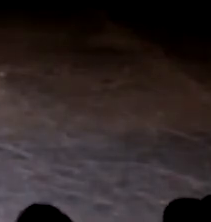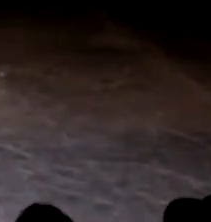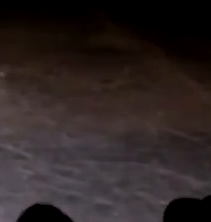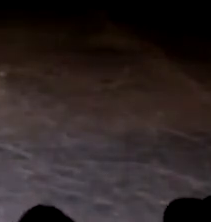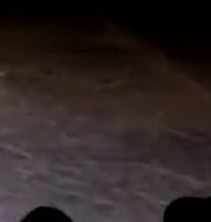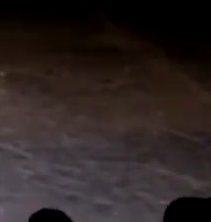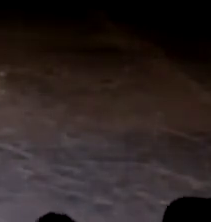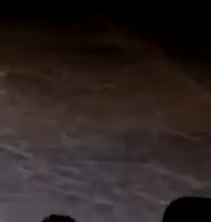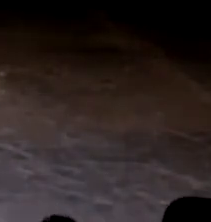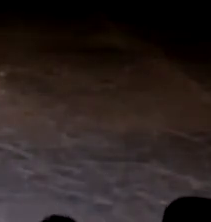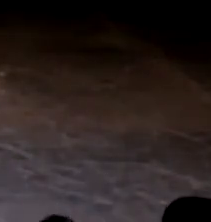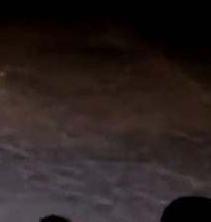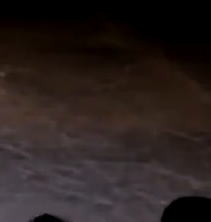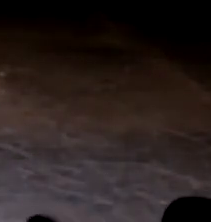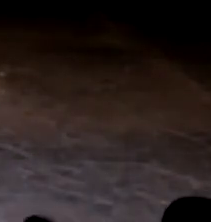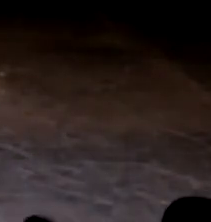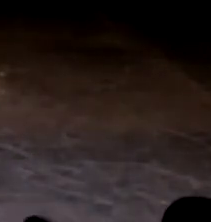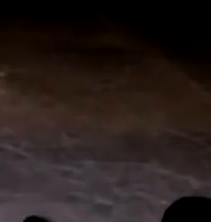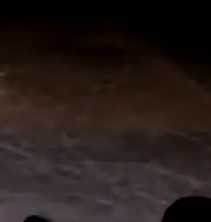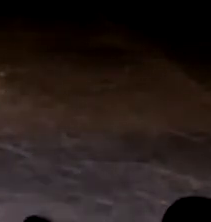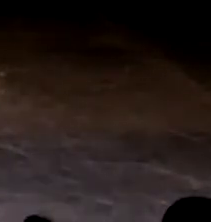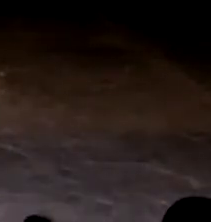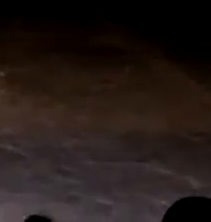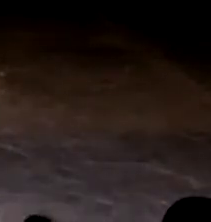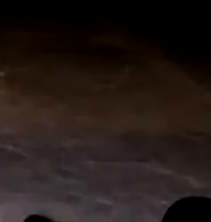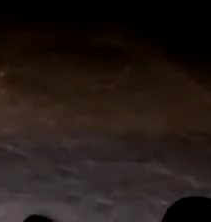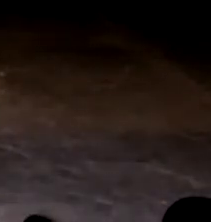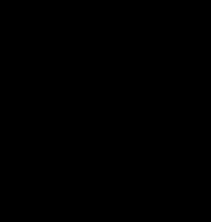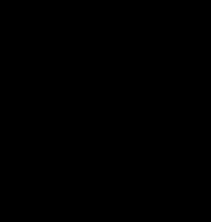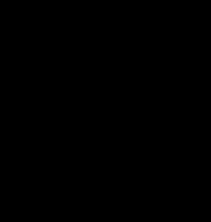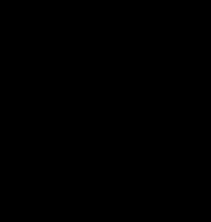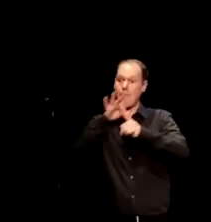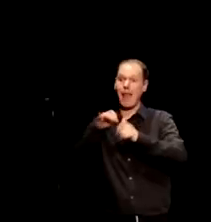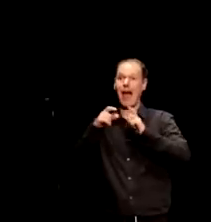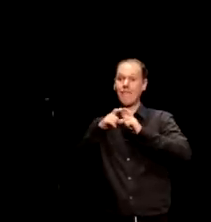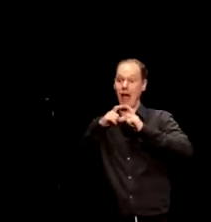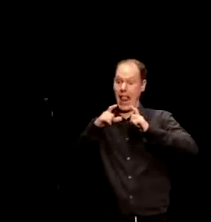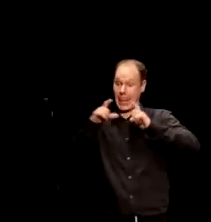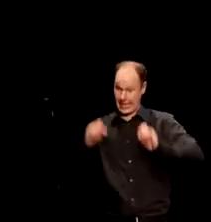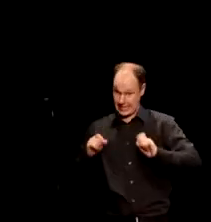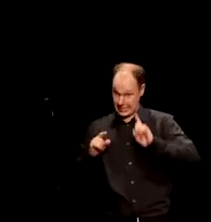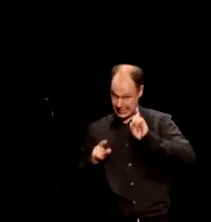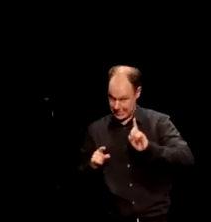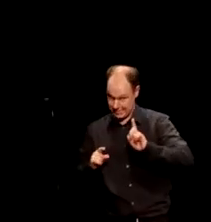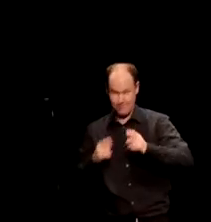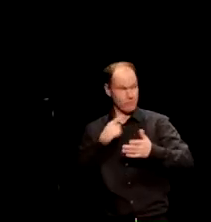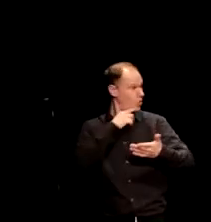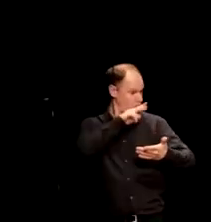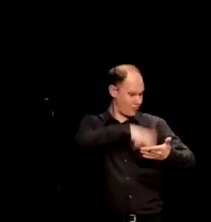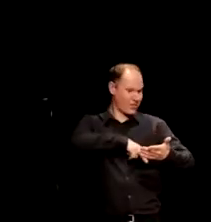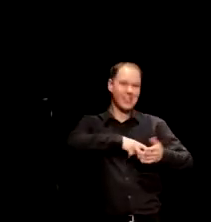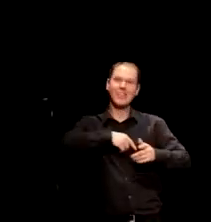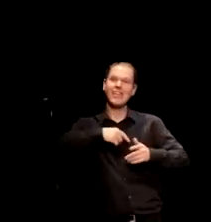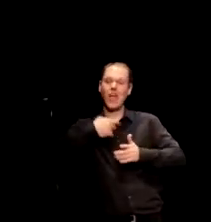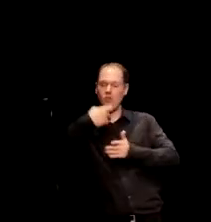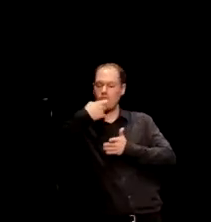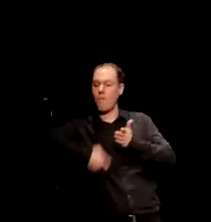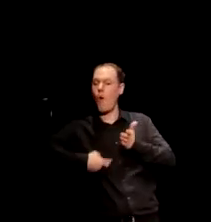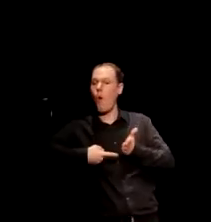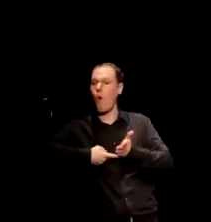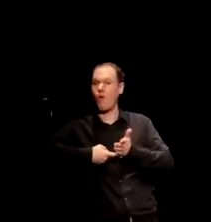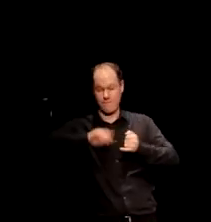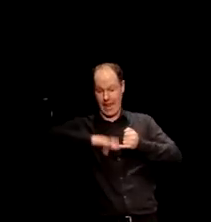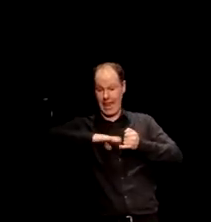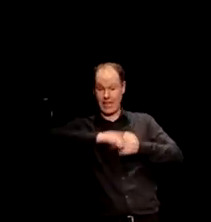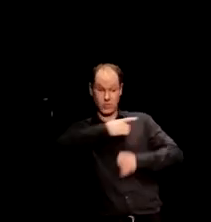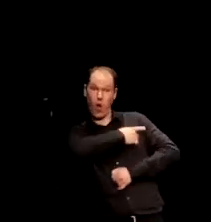So, heads up, all of the plays were submitted for license. I'm just going to read the reader's report for that last